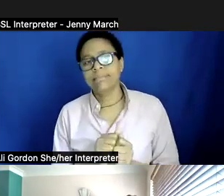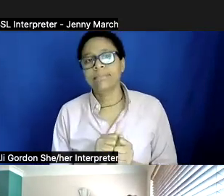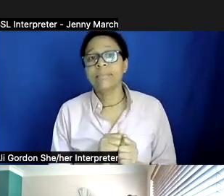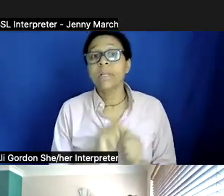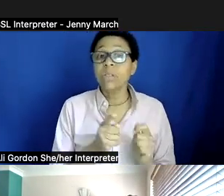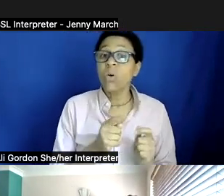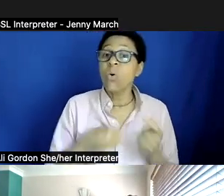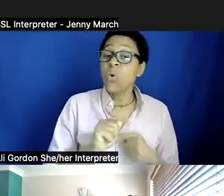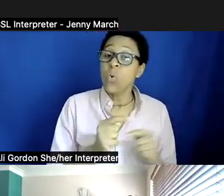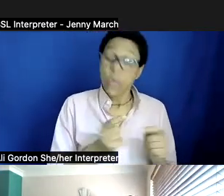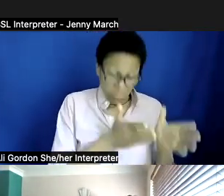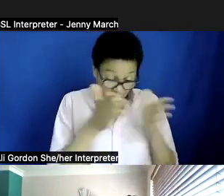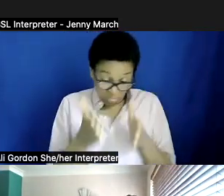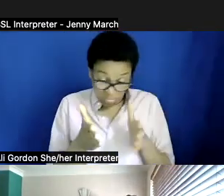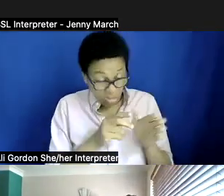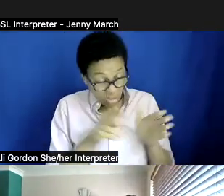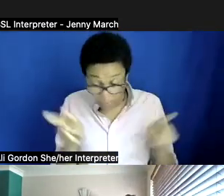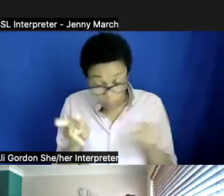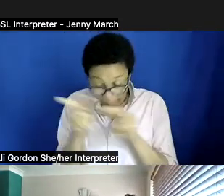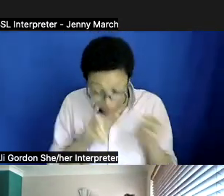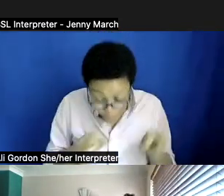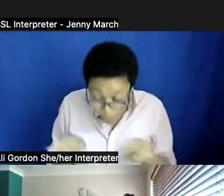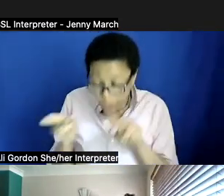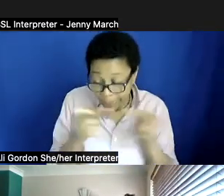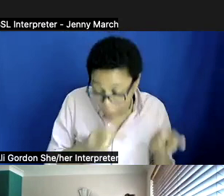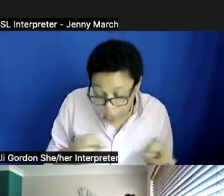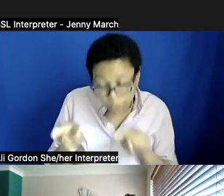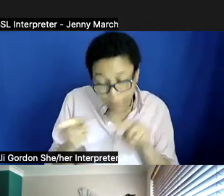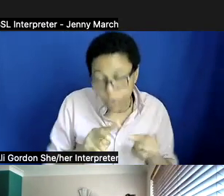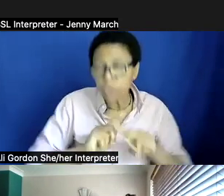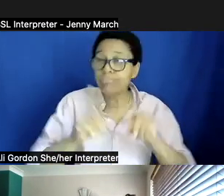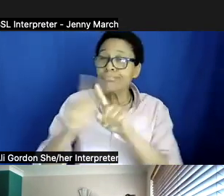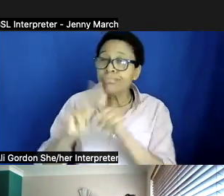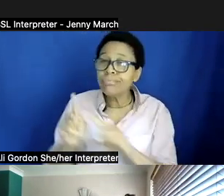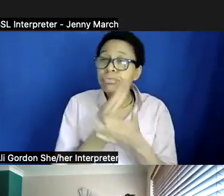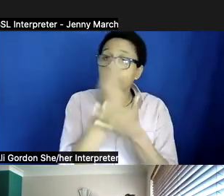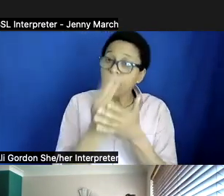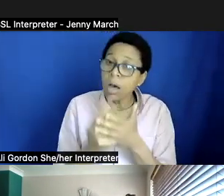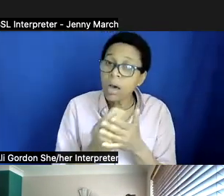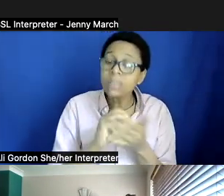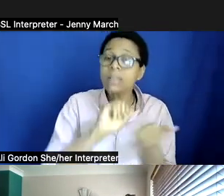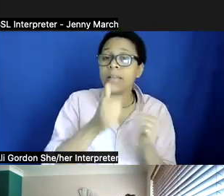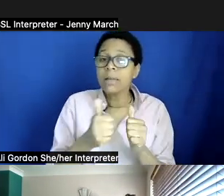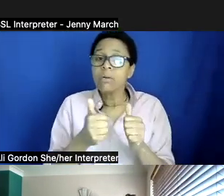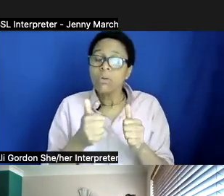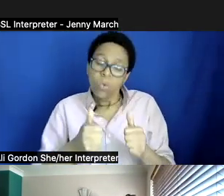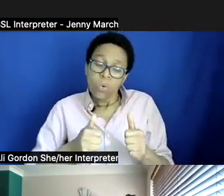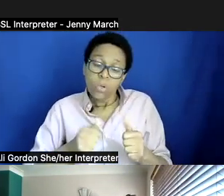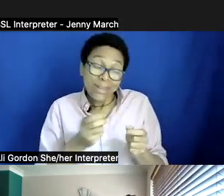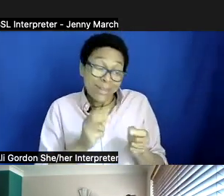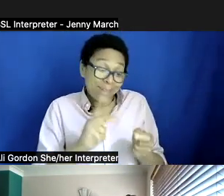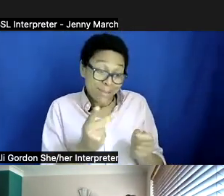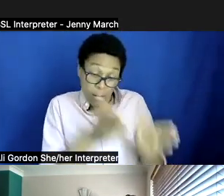or 2 to 4 smaller pieces, and then in the second session, that was kind of the kind of grand unveiling of the artwork, where we actually had everything